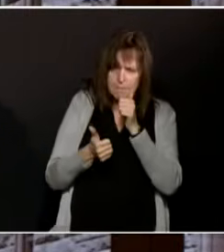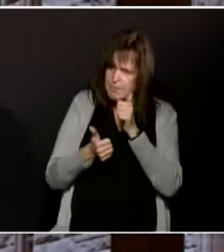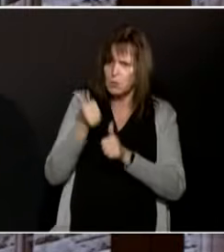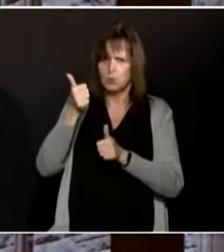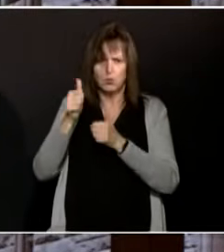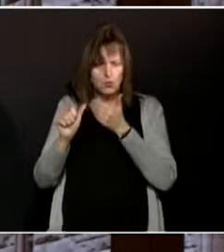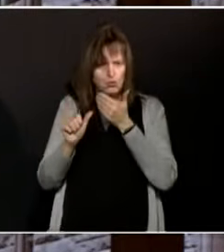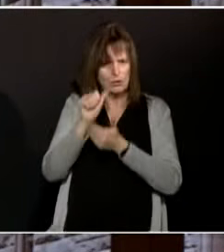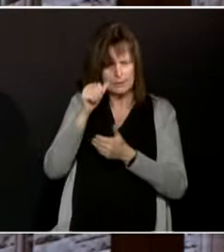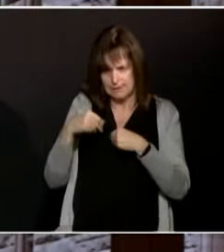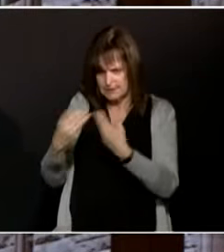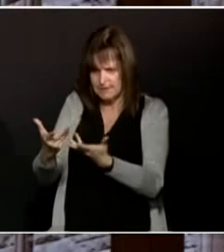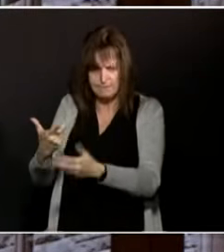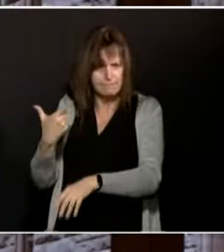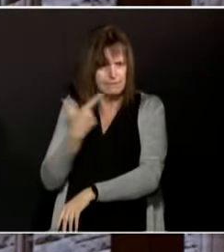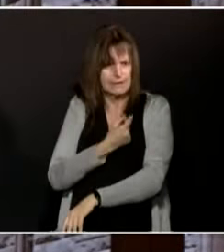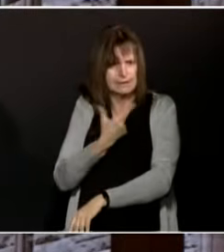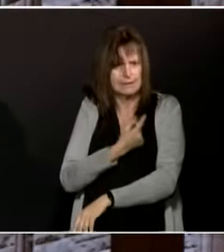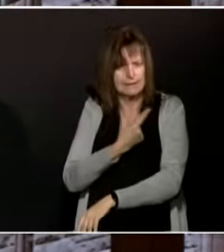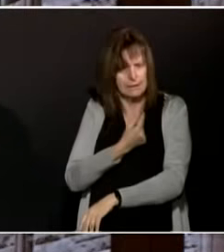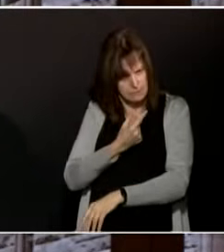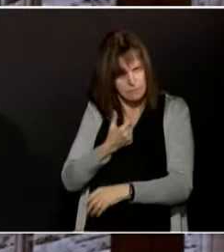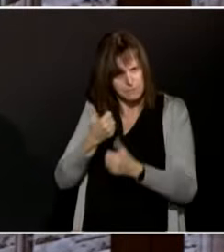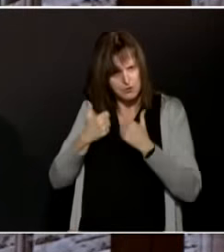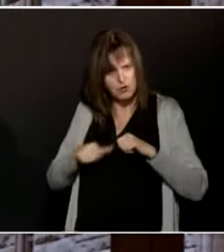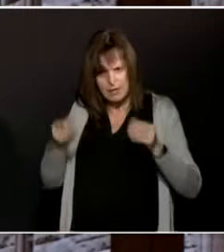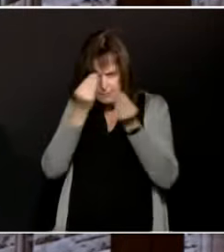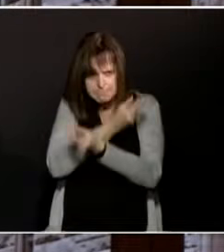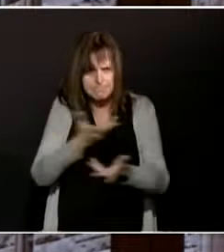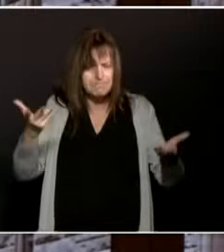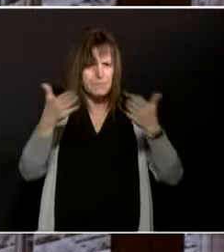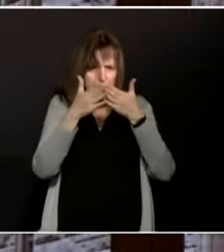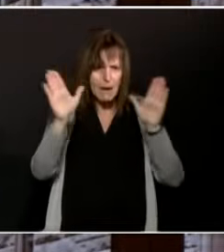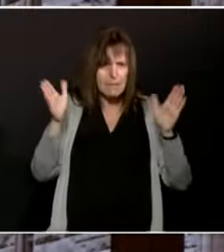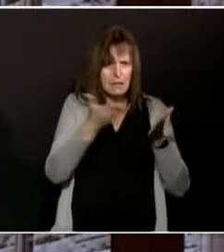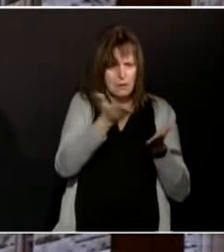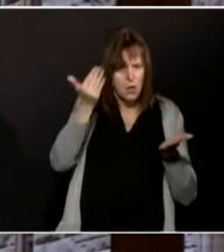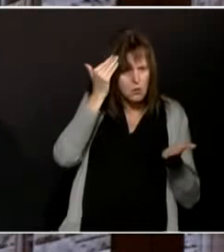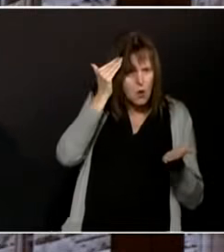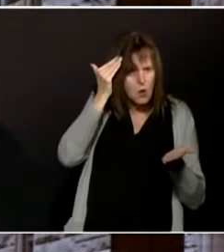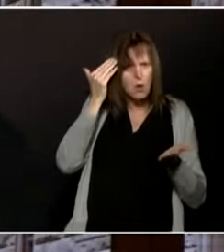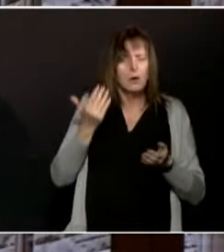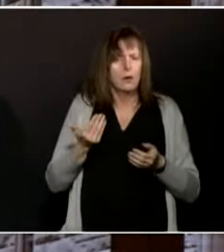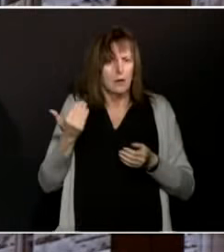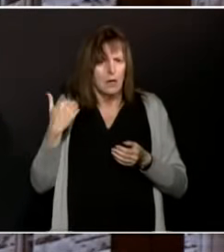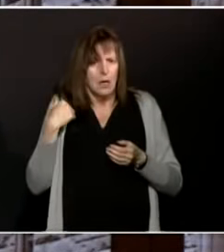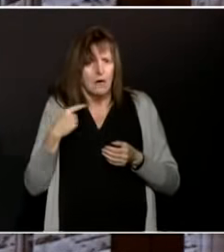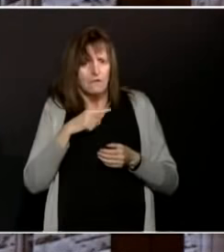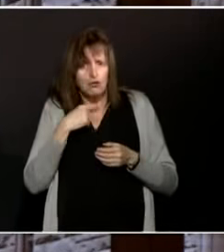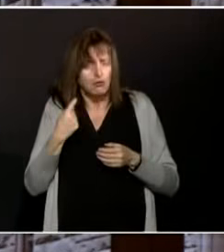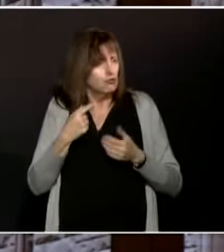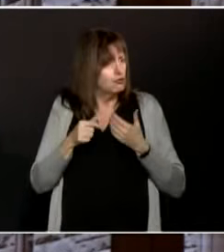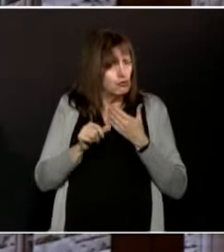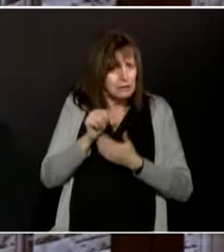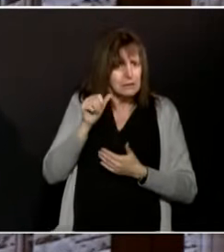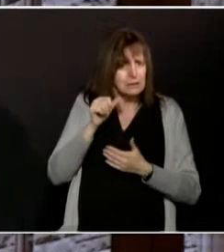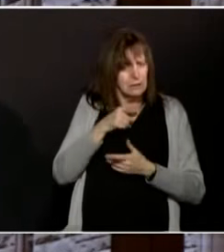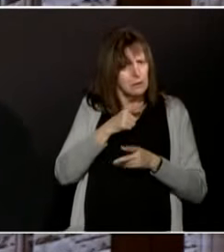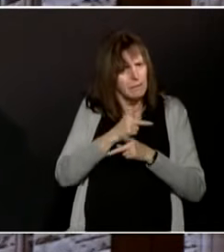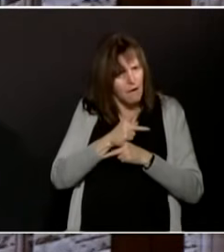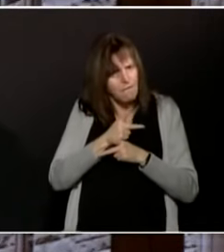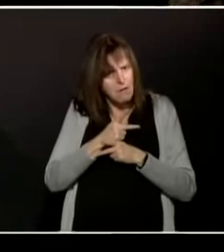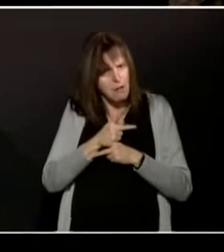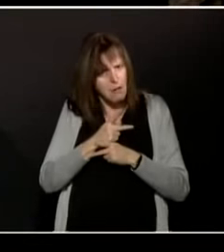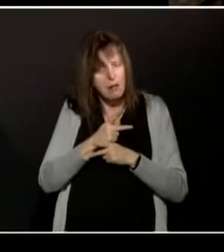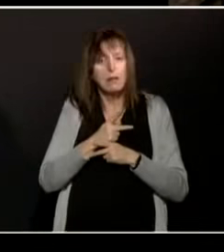know, because then those at risk are going to really have to take precautions and be very careful with their exposure in the next 4 to 6 weeks